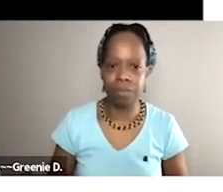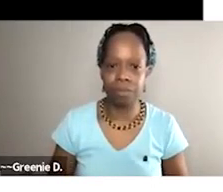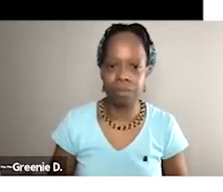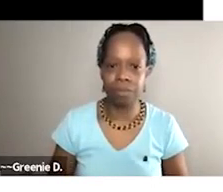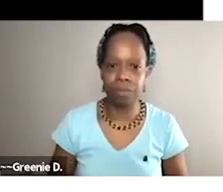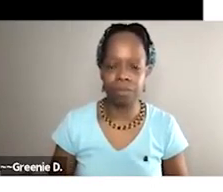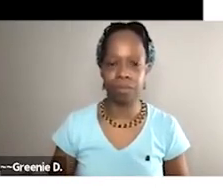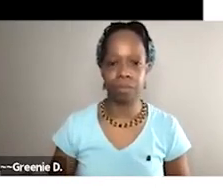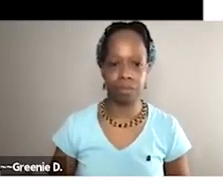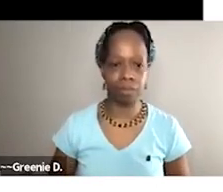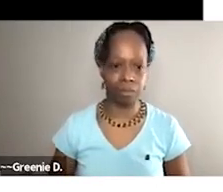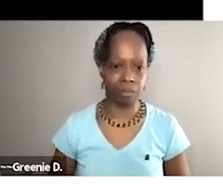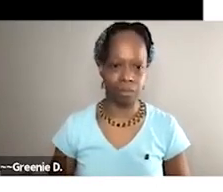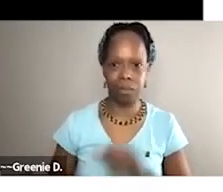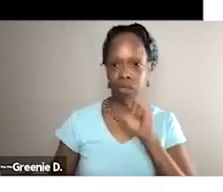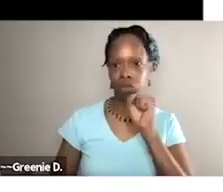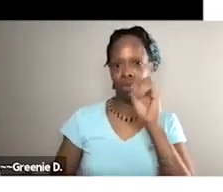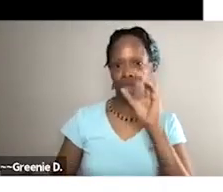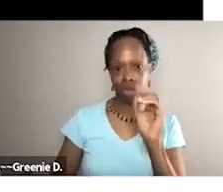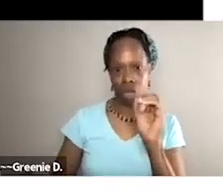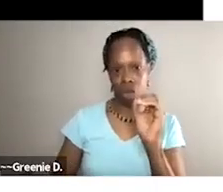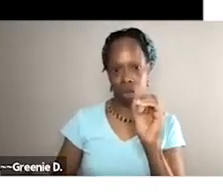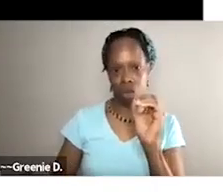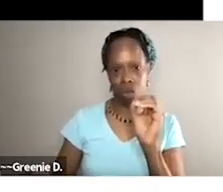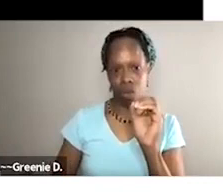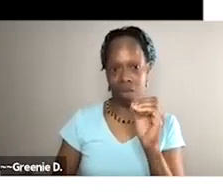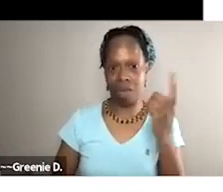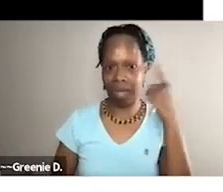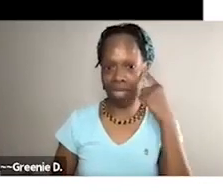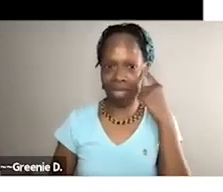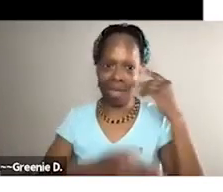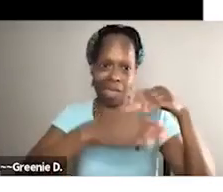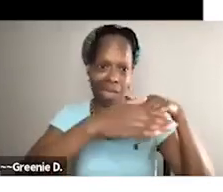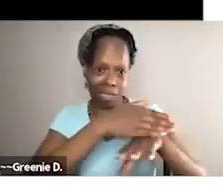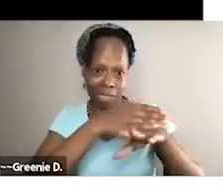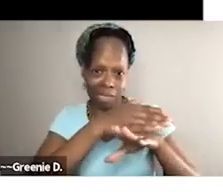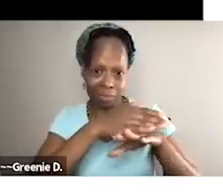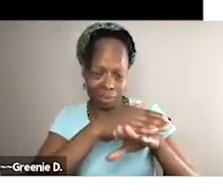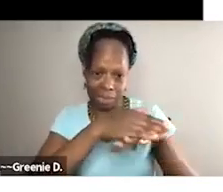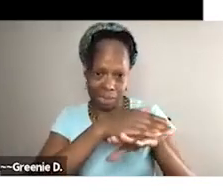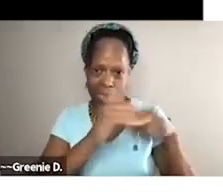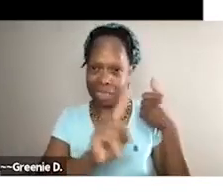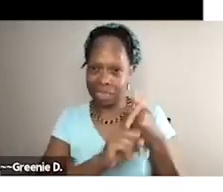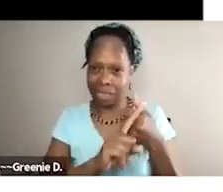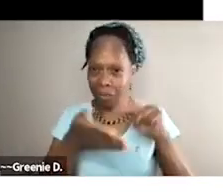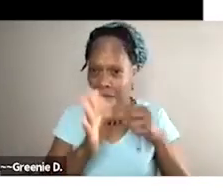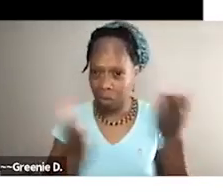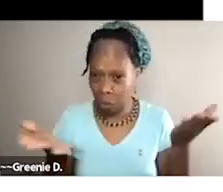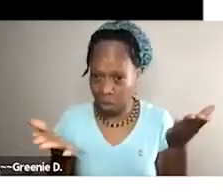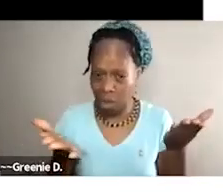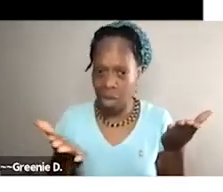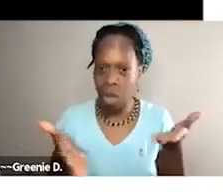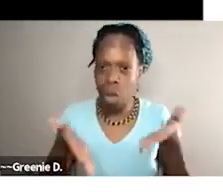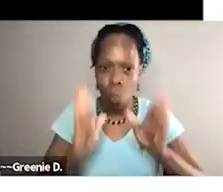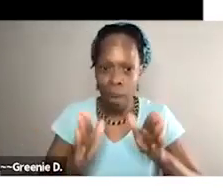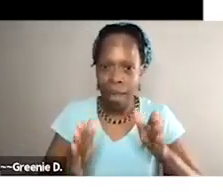So I think accessibility is just a way to empower inclusion, right? There are over a